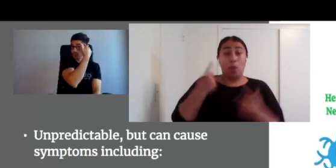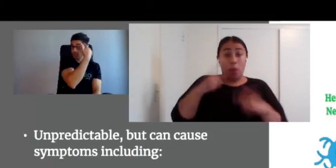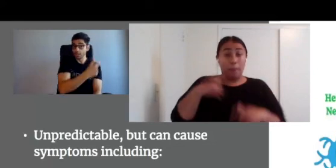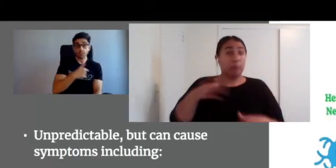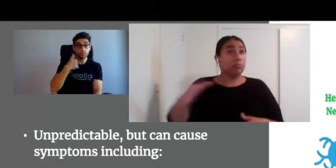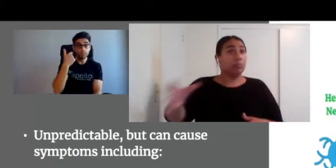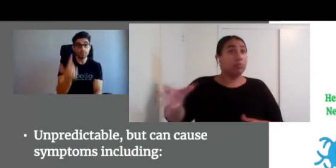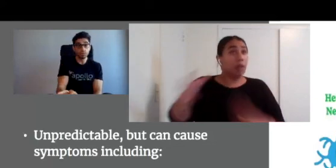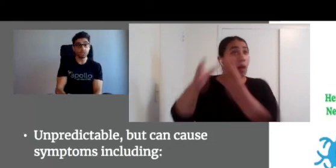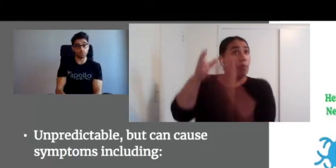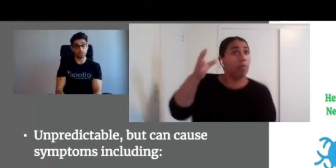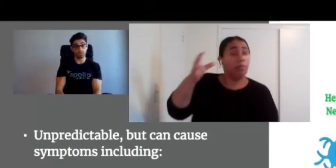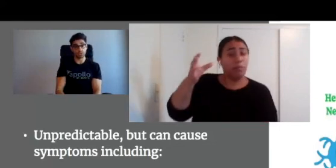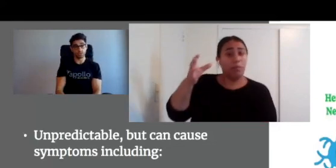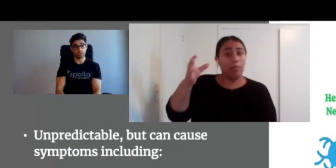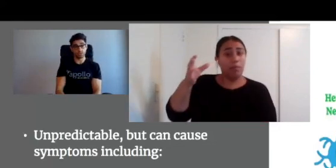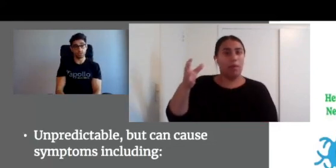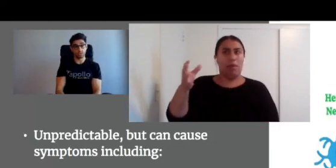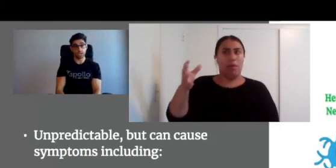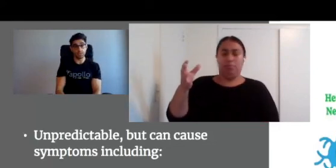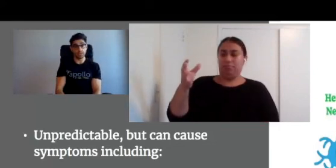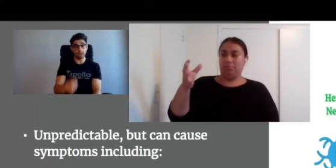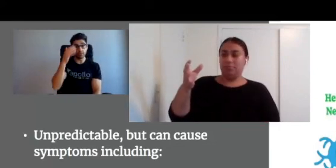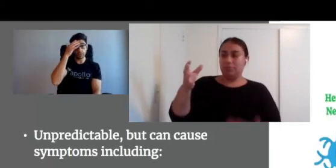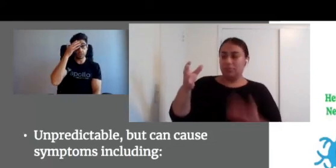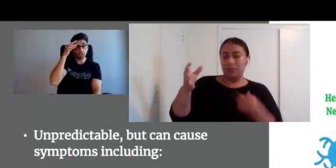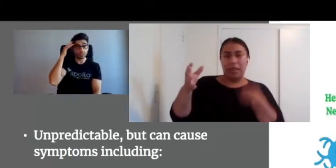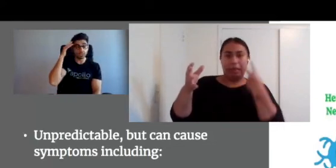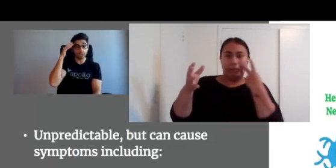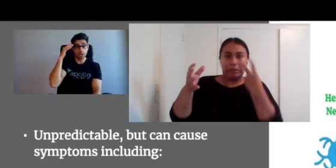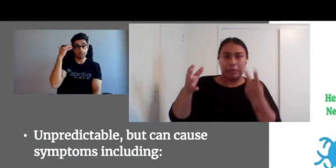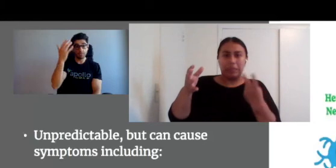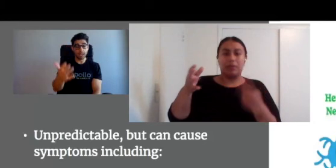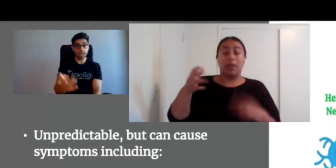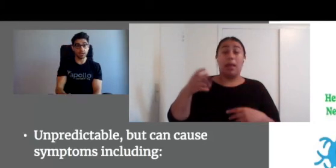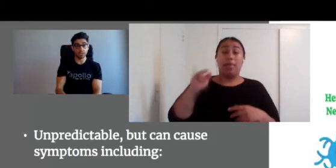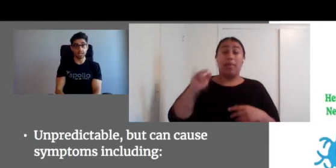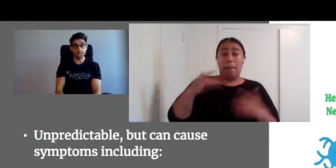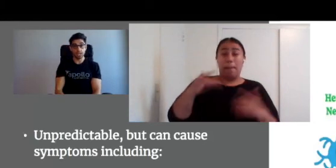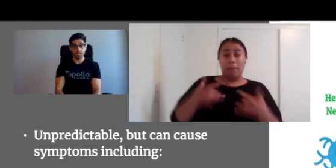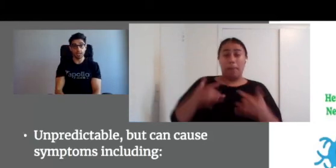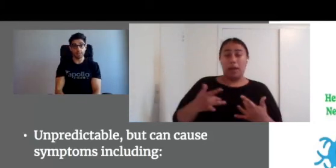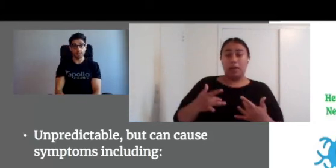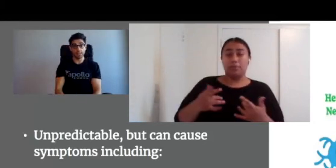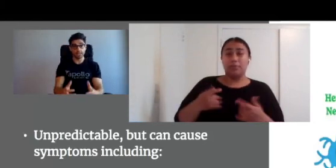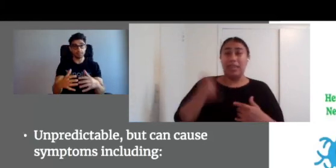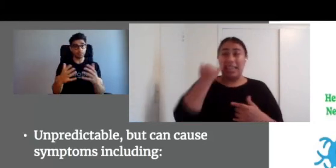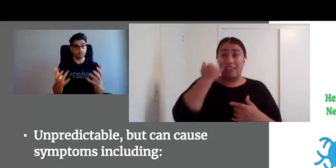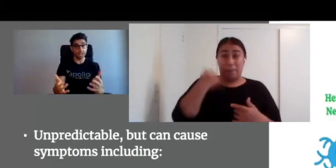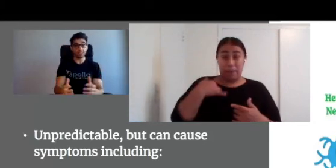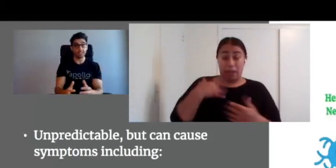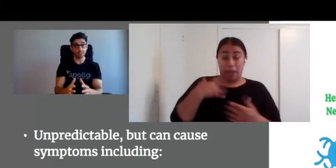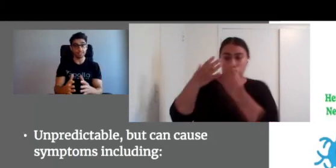lobes, there will be mood disorders. Okay, keeping in mind, the frontal lobe is one of the main areas that makes